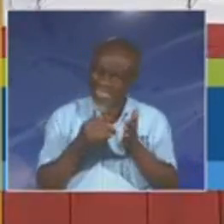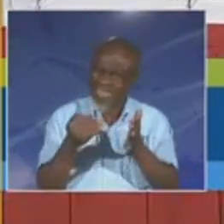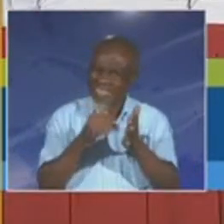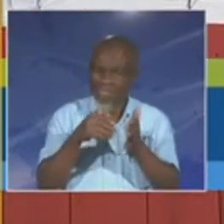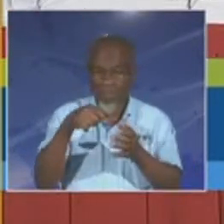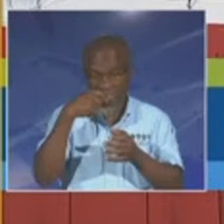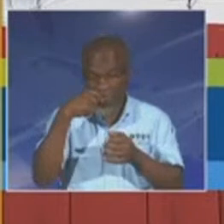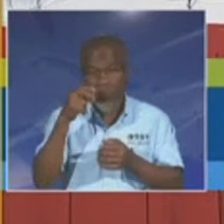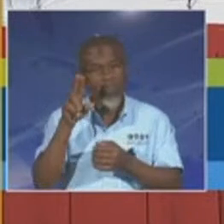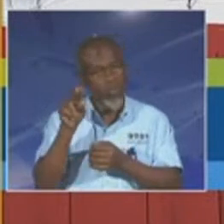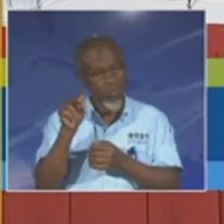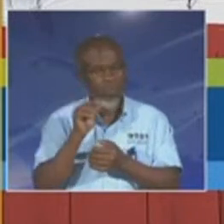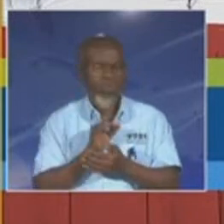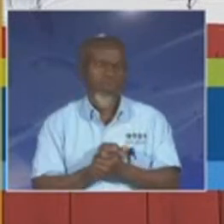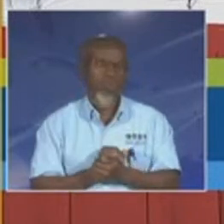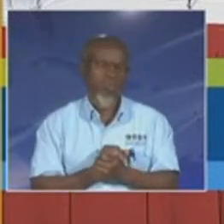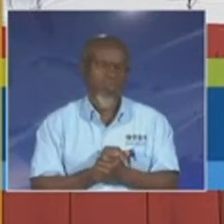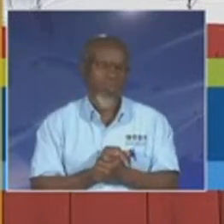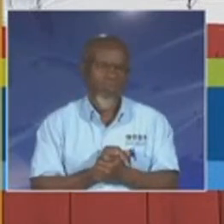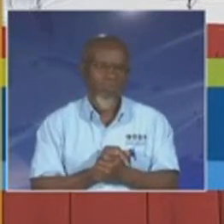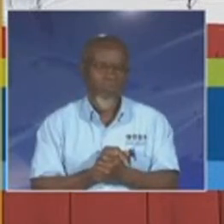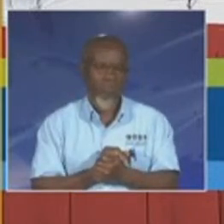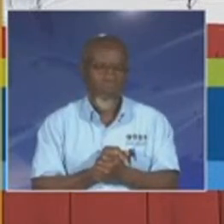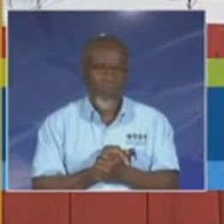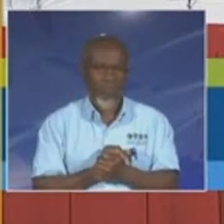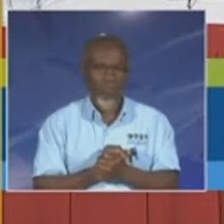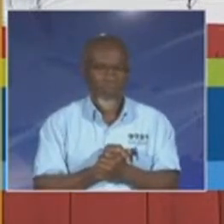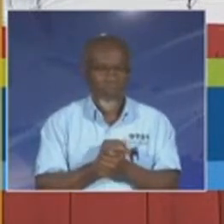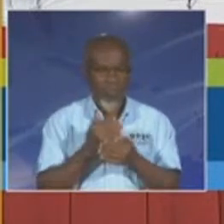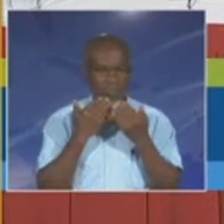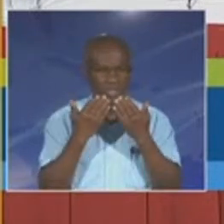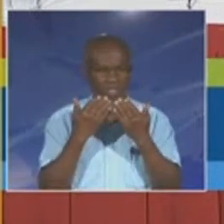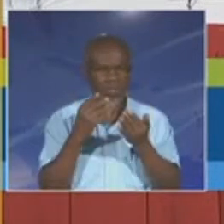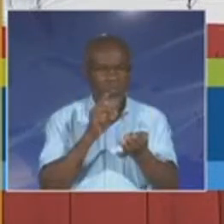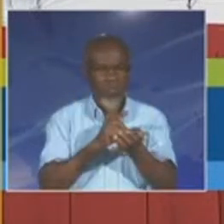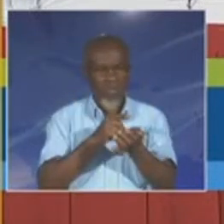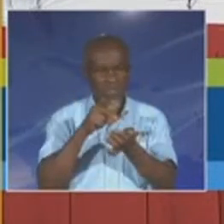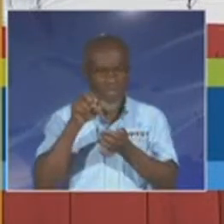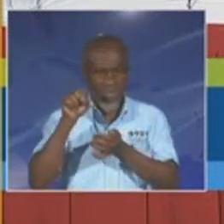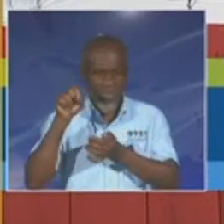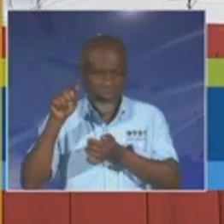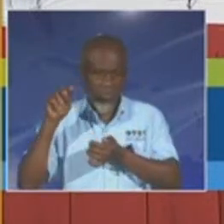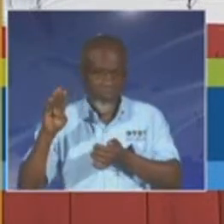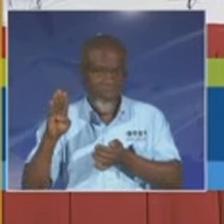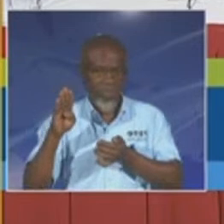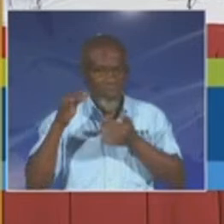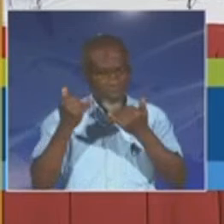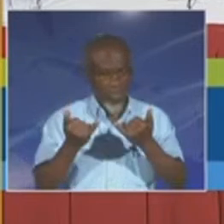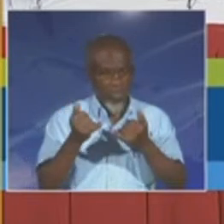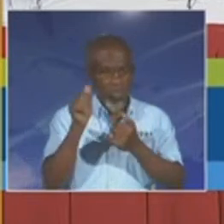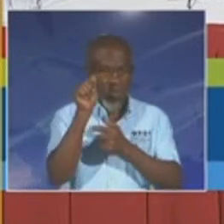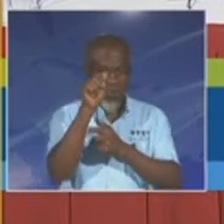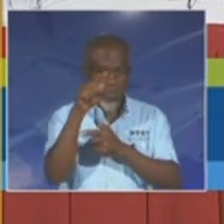very much, Dr. Sid Bernard. And we go back to azpnews.com.